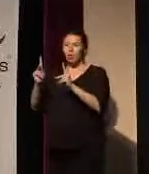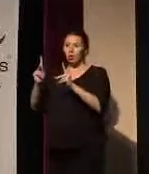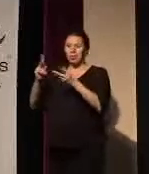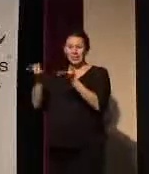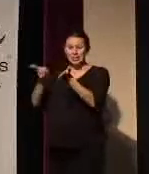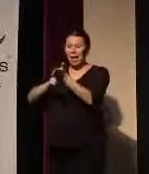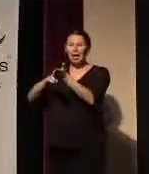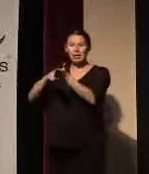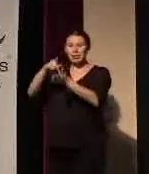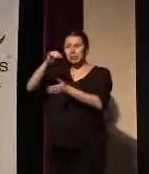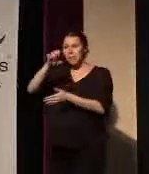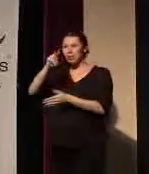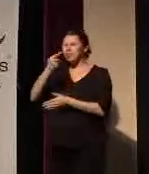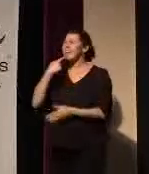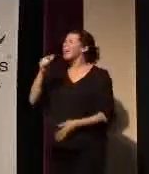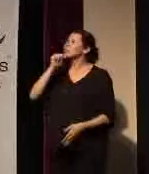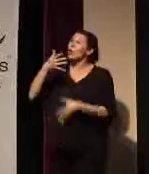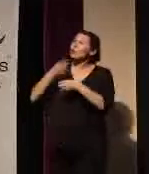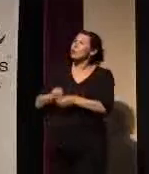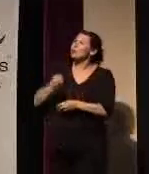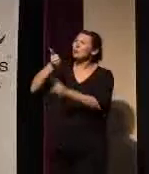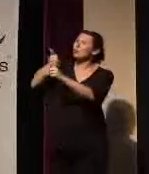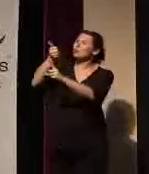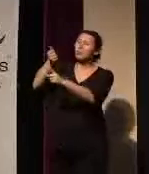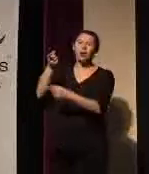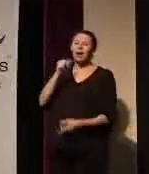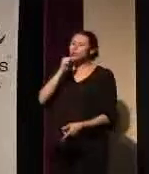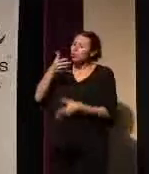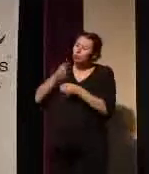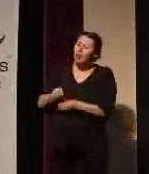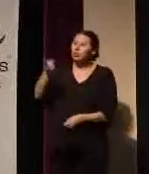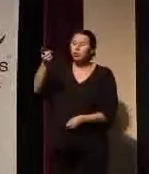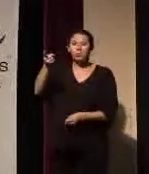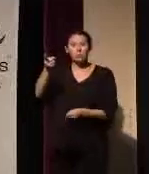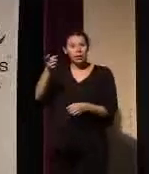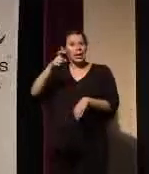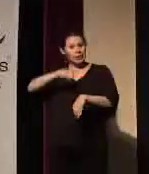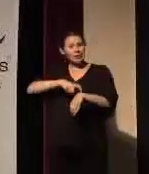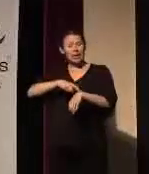trust you, it's time to recuse yourself.